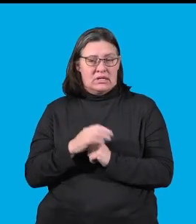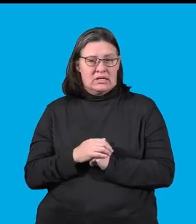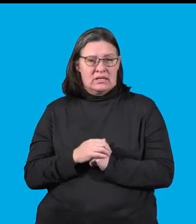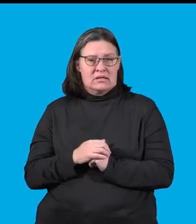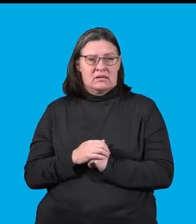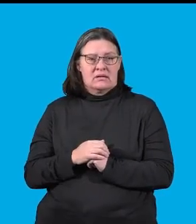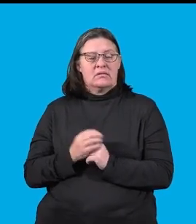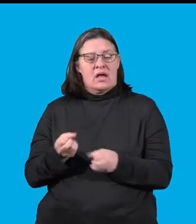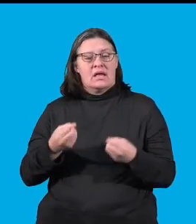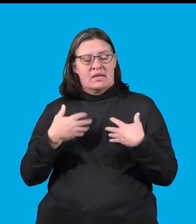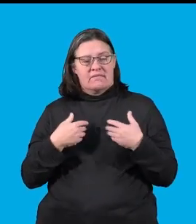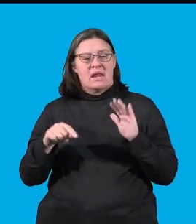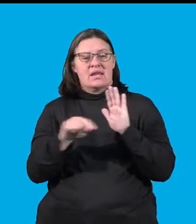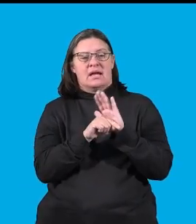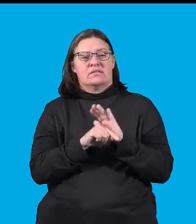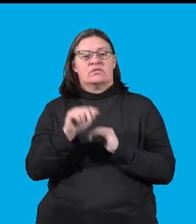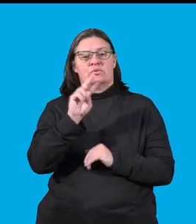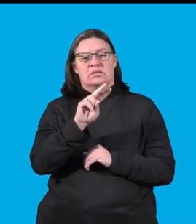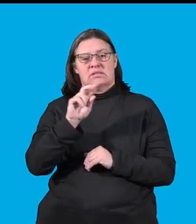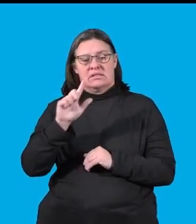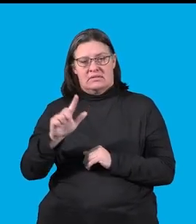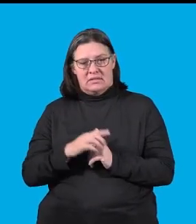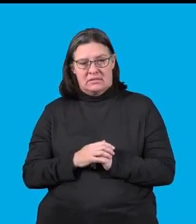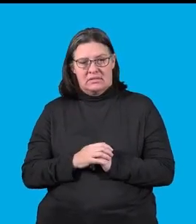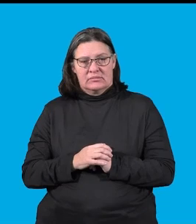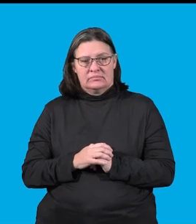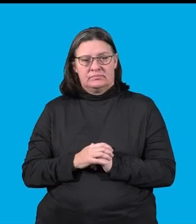times 3. And that gives us negative